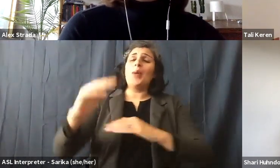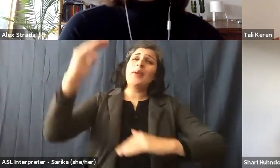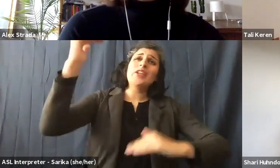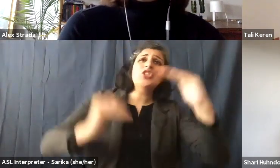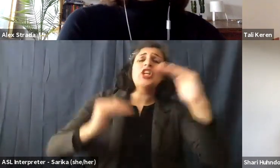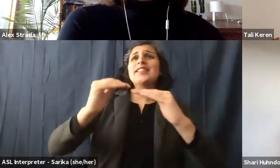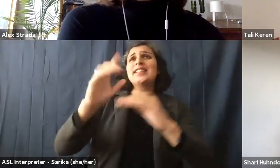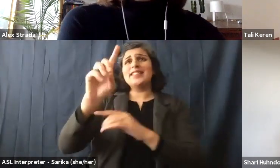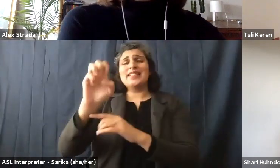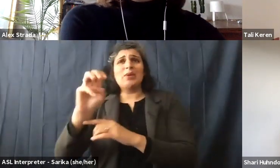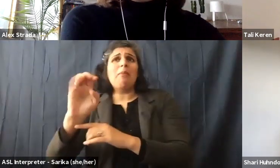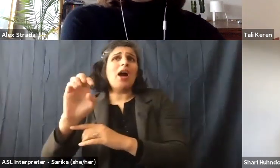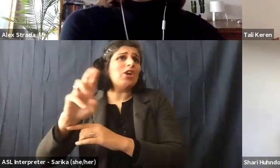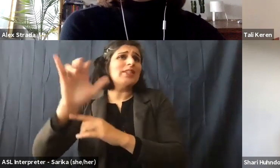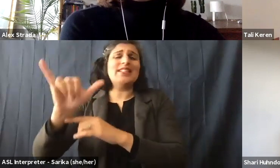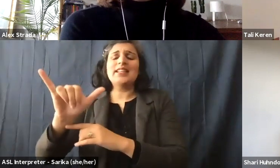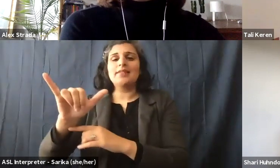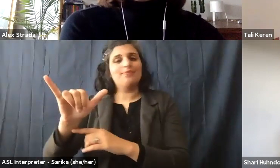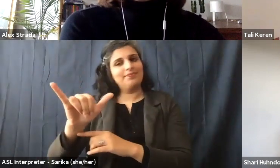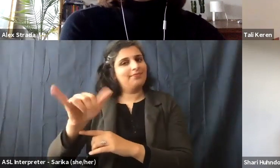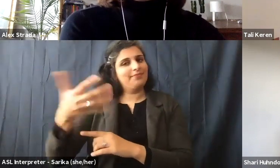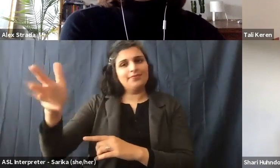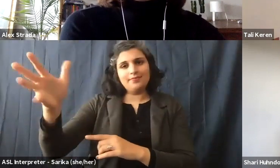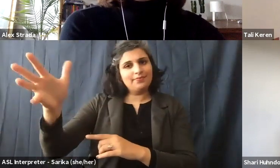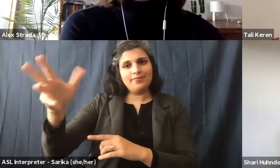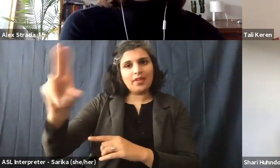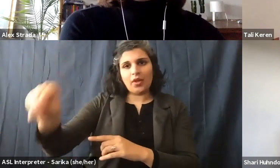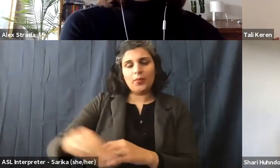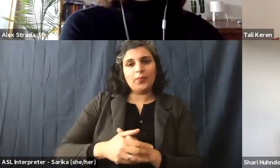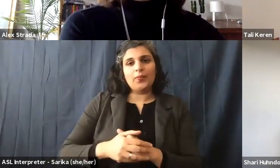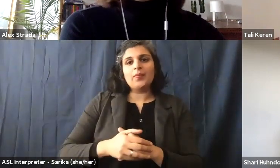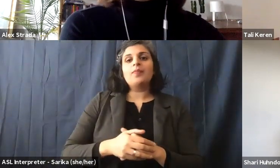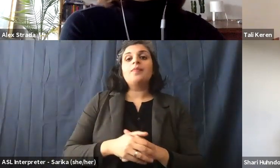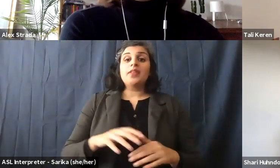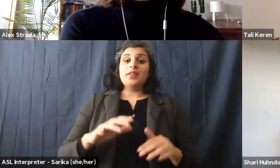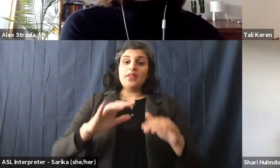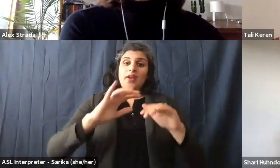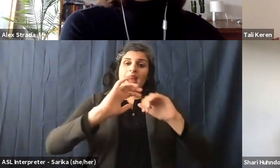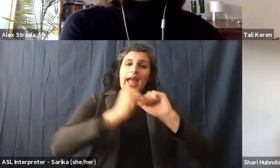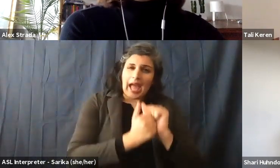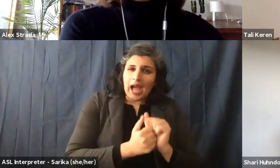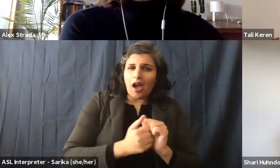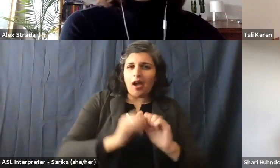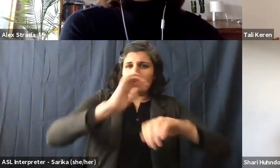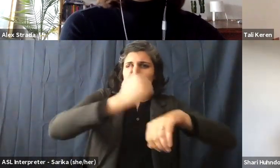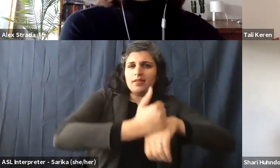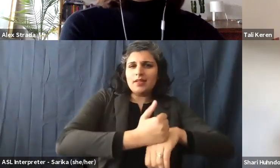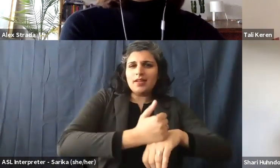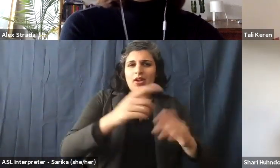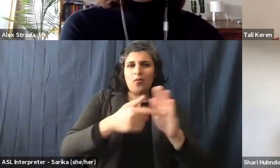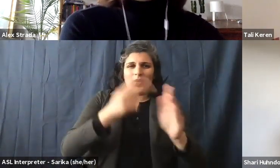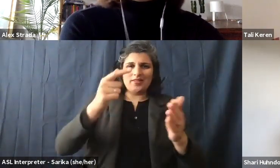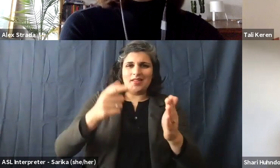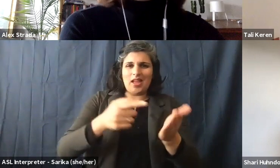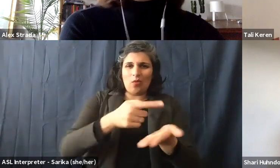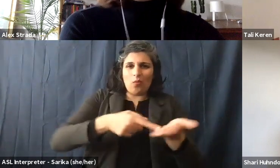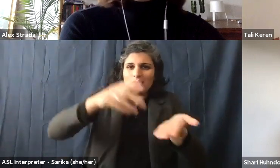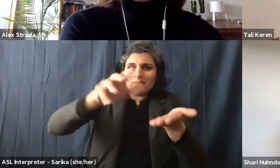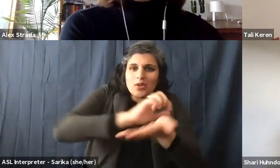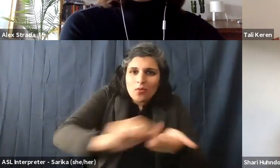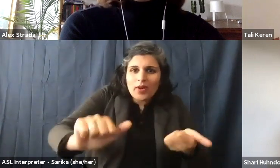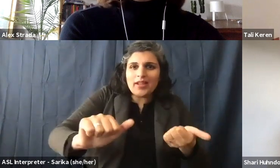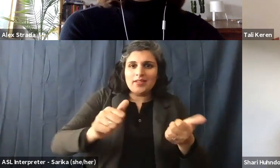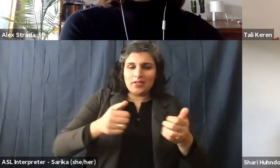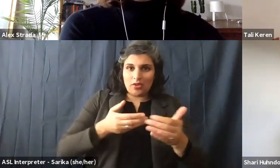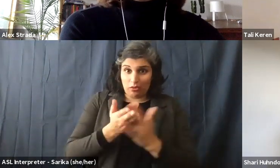about that construction of history and how it was constructed and what's being erased in the process. But it was